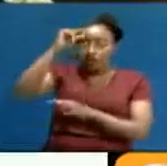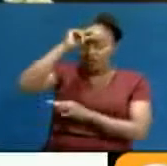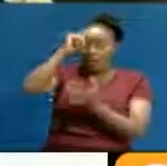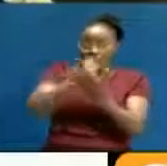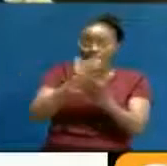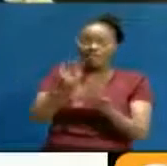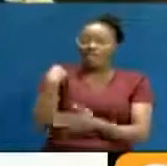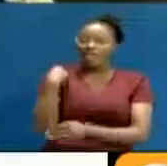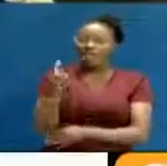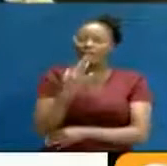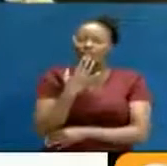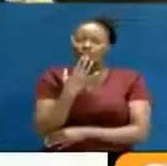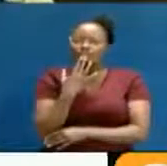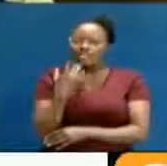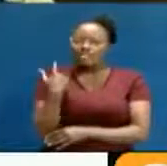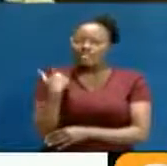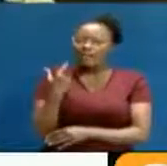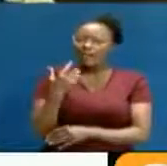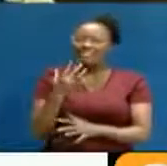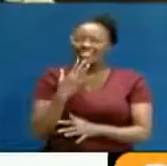serikali arifa nambari